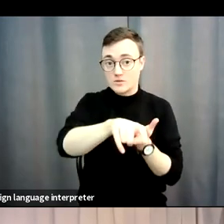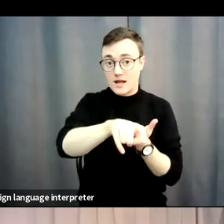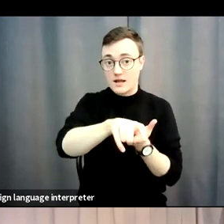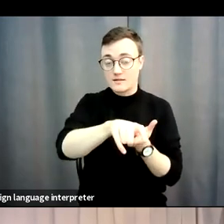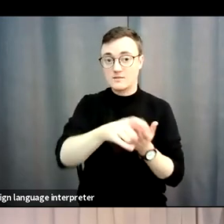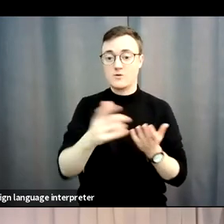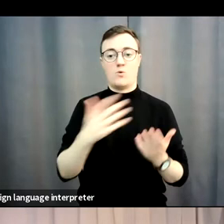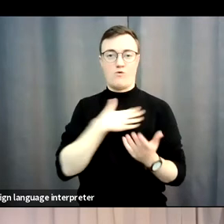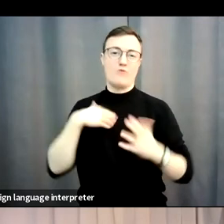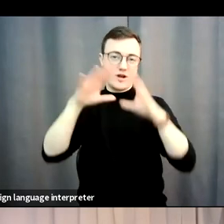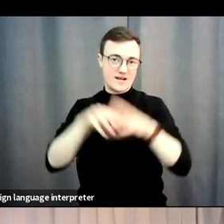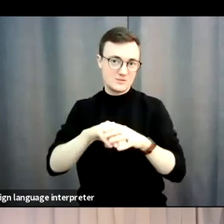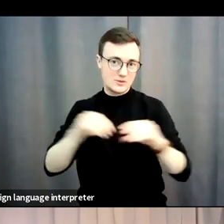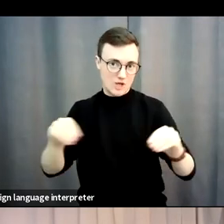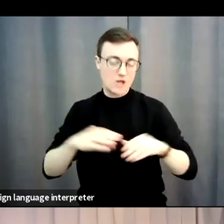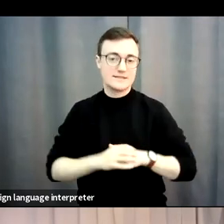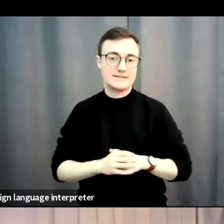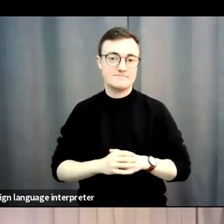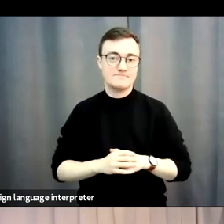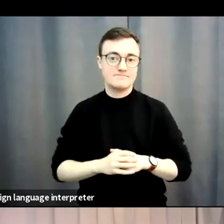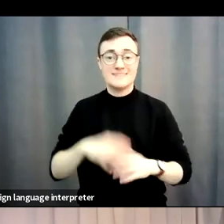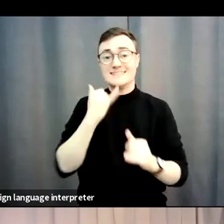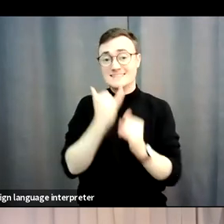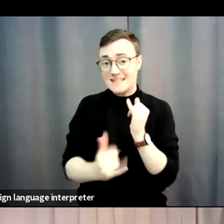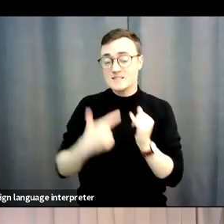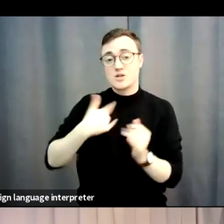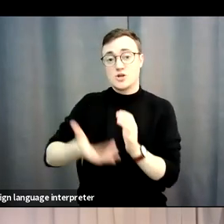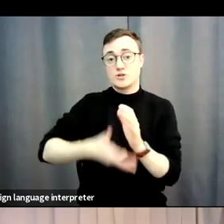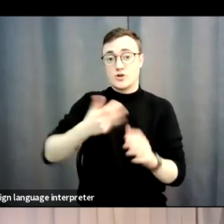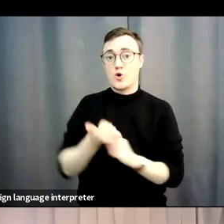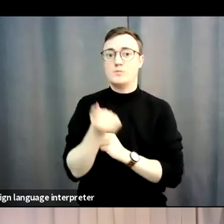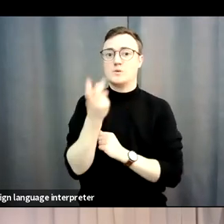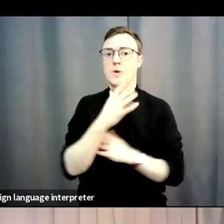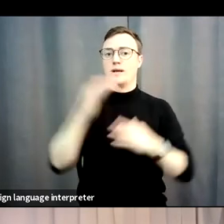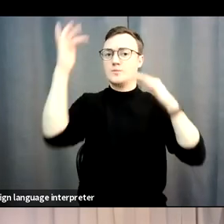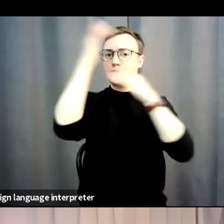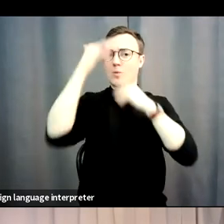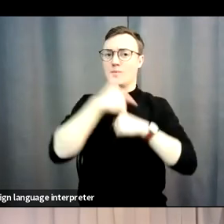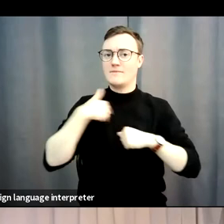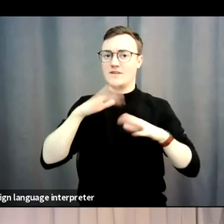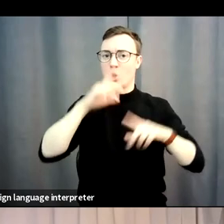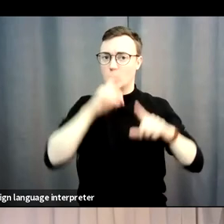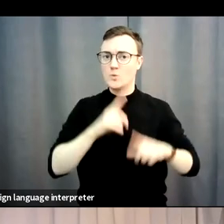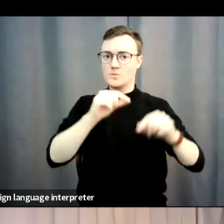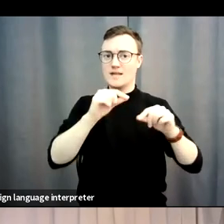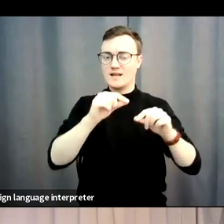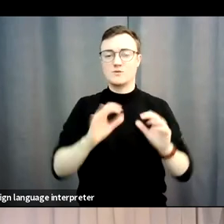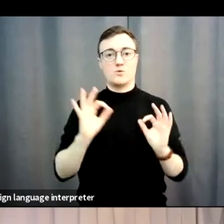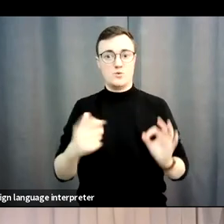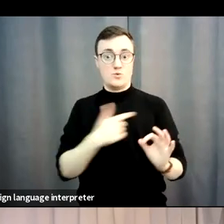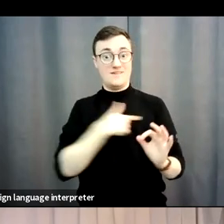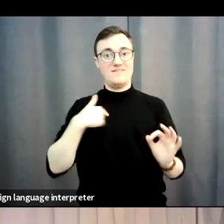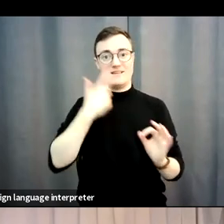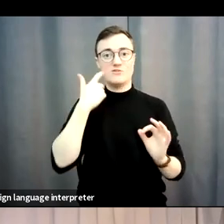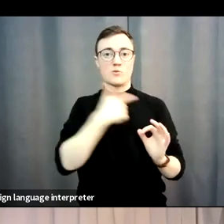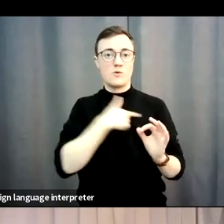Finally, I'll give Sherry some of our concerns on how we could further our Nordic cooperation and ensure